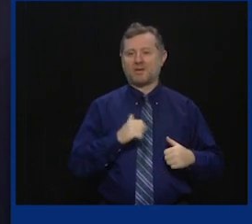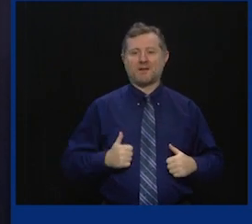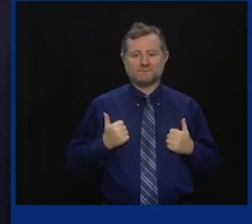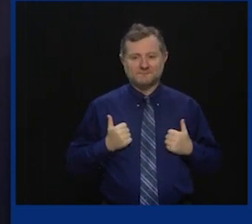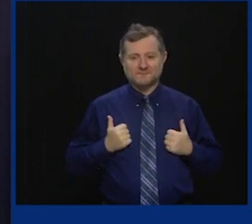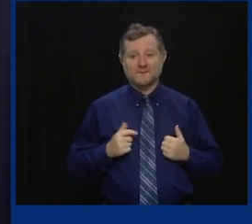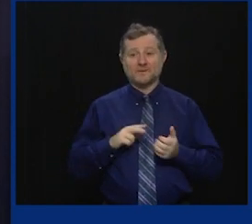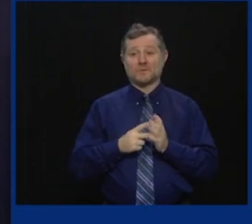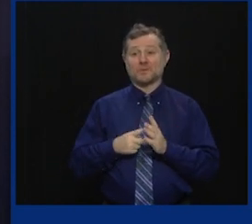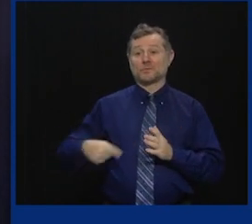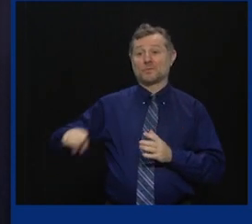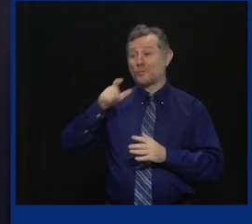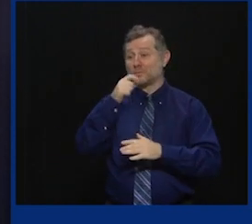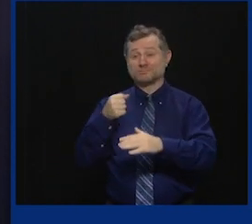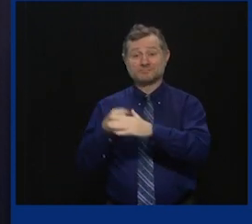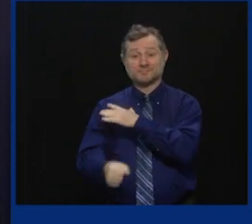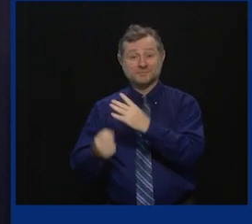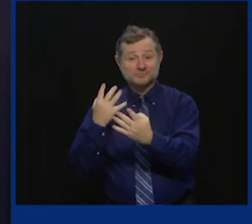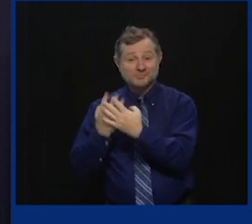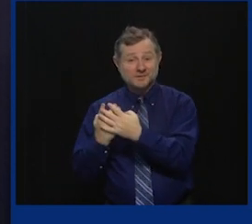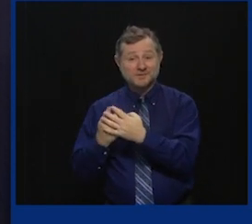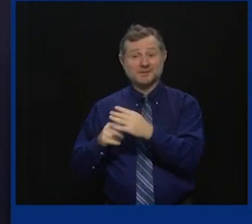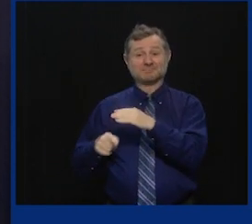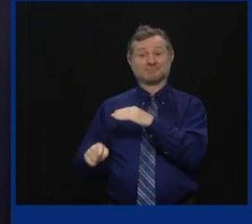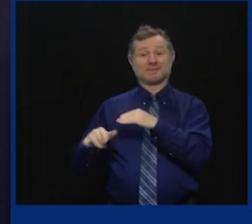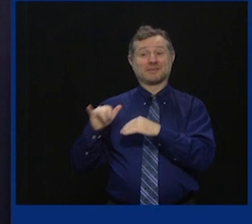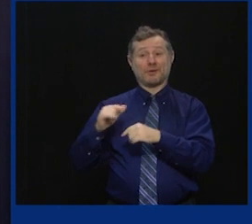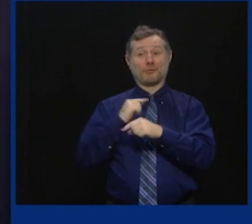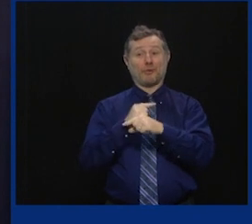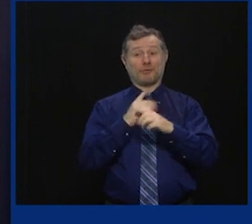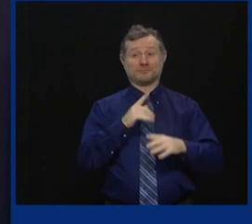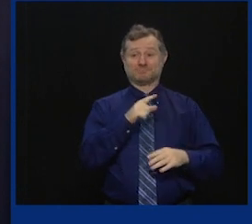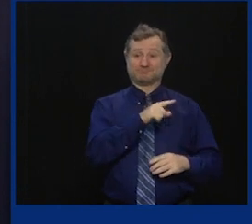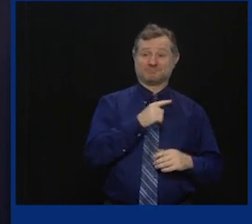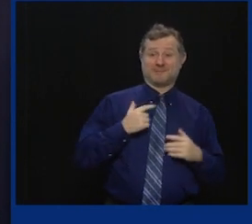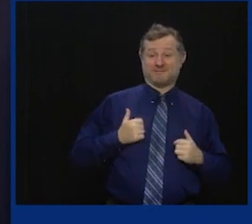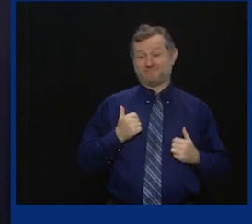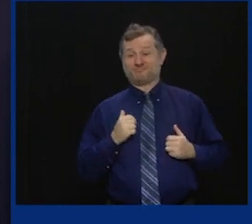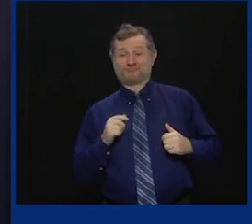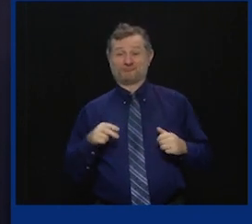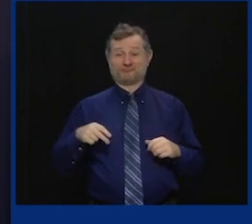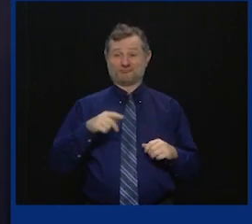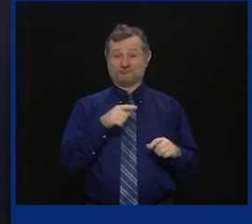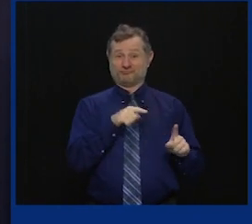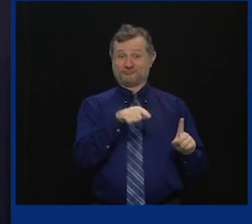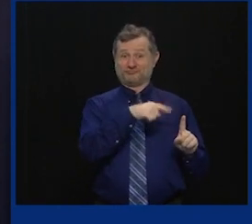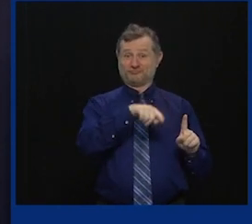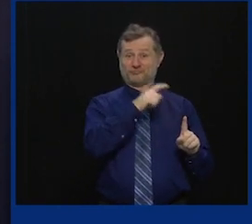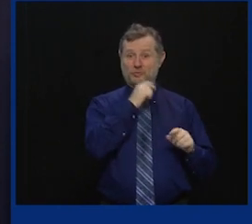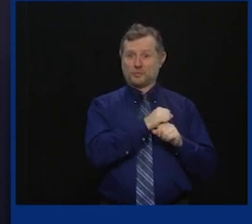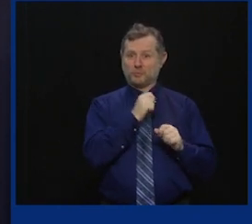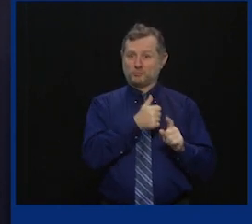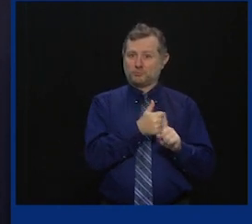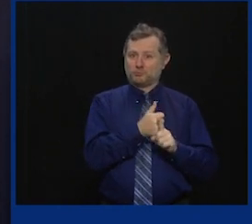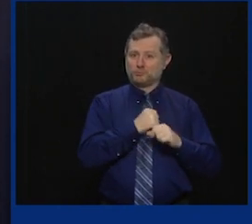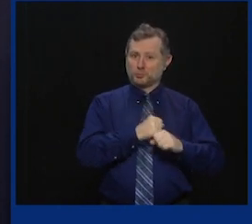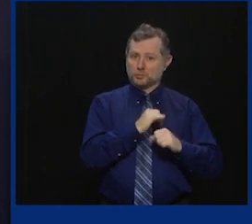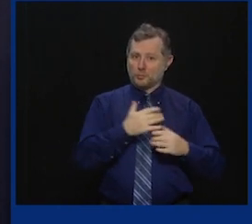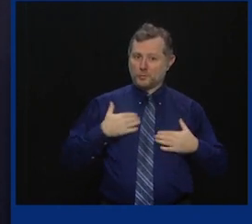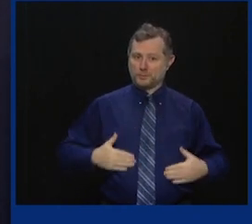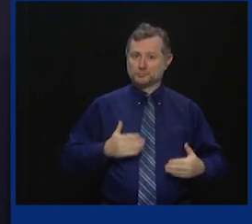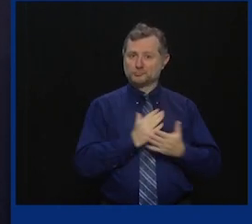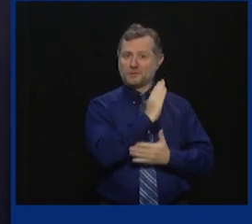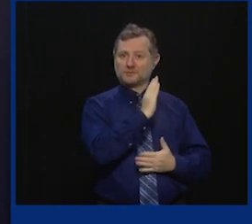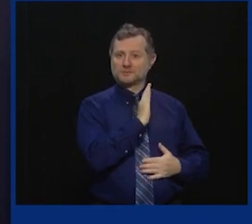incarcerated, as well as the corrections officers. It's about protecting human rights, the right to work in a safe environment, the